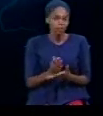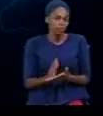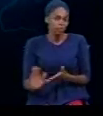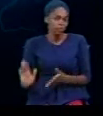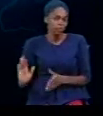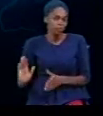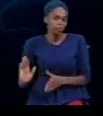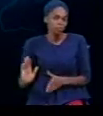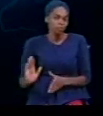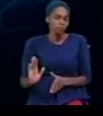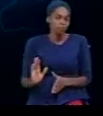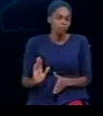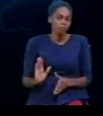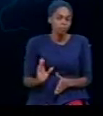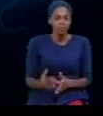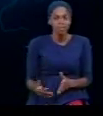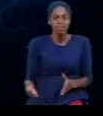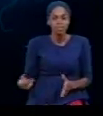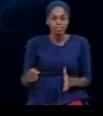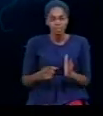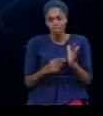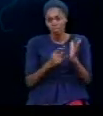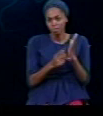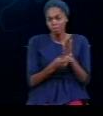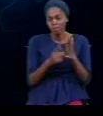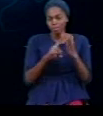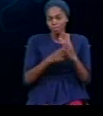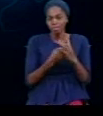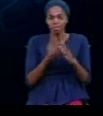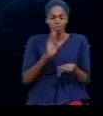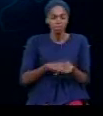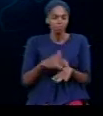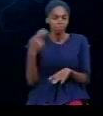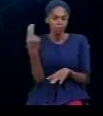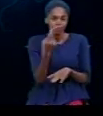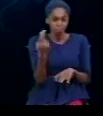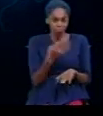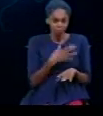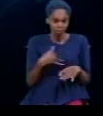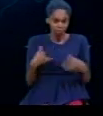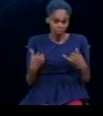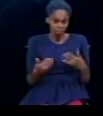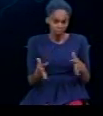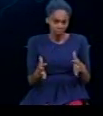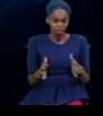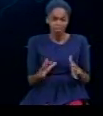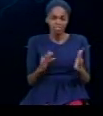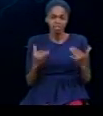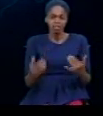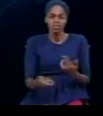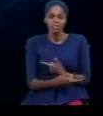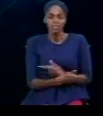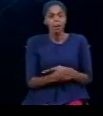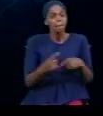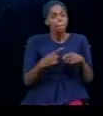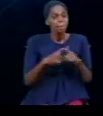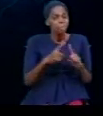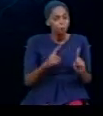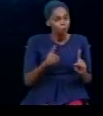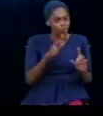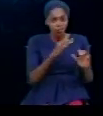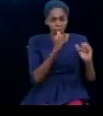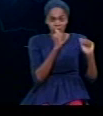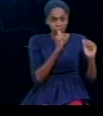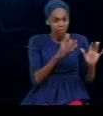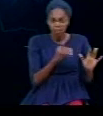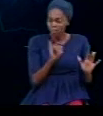Thursday, is ending today. But your blessing is not ending